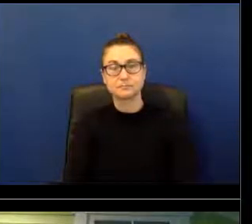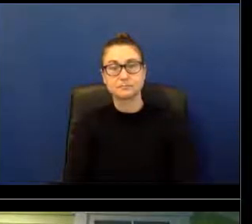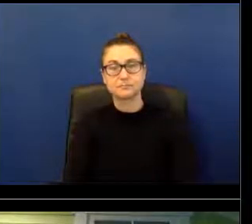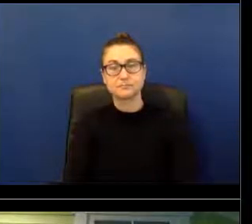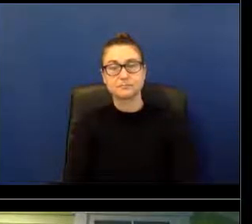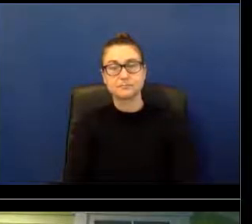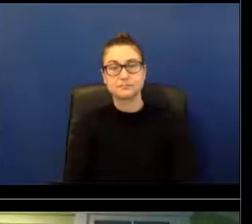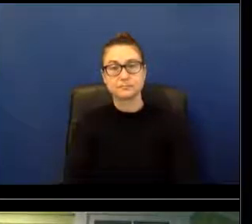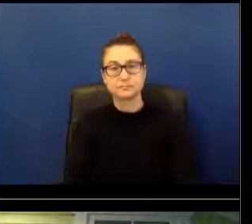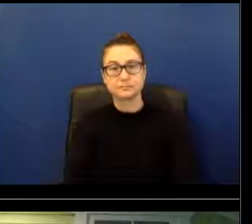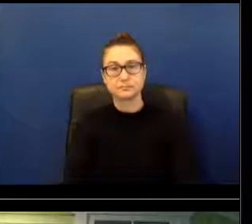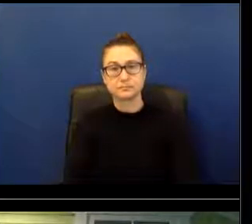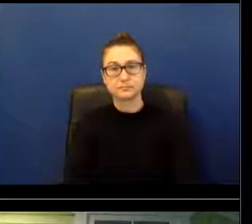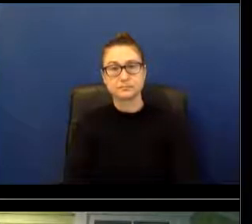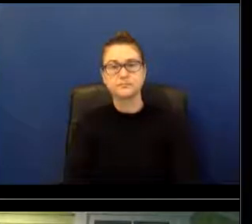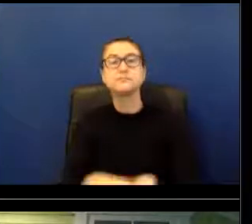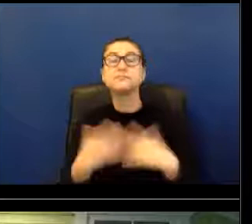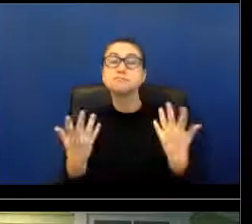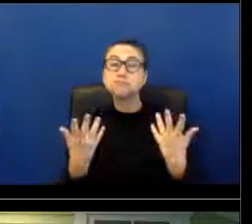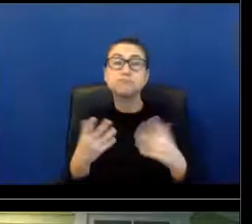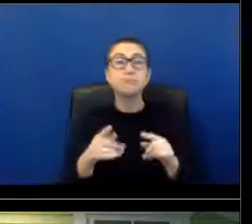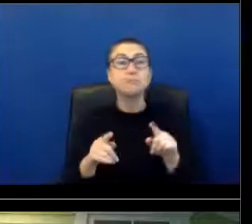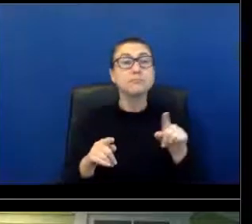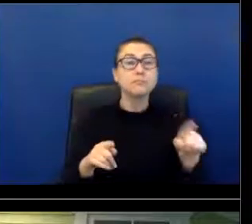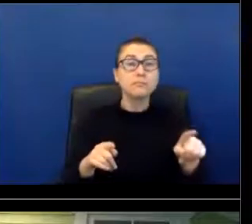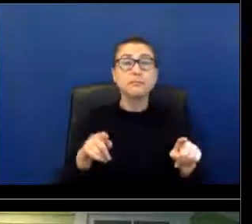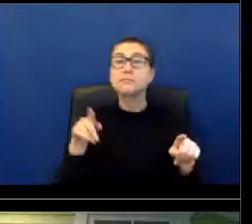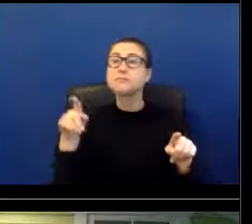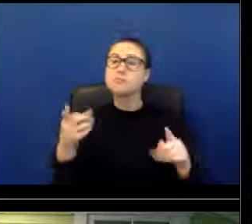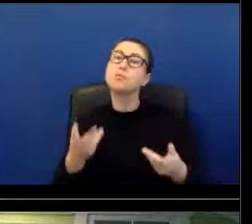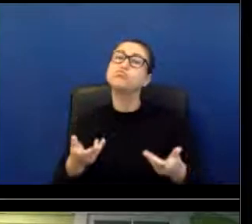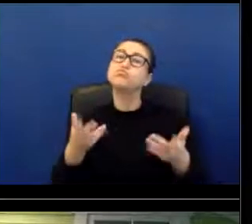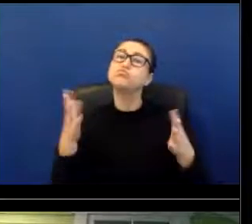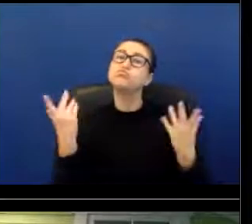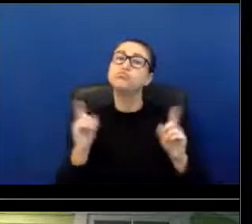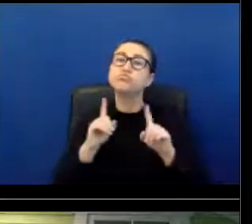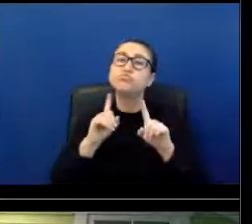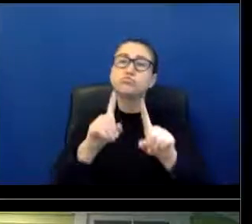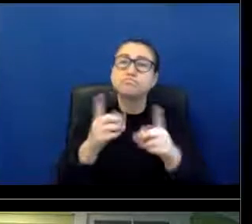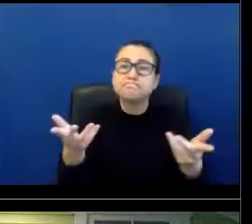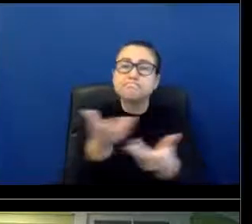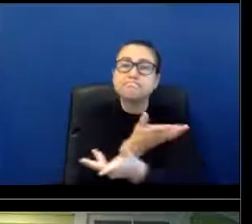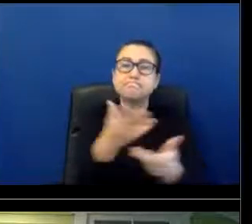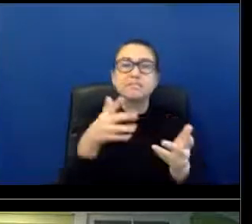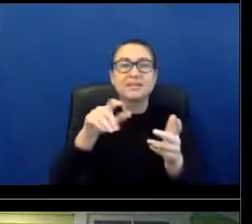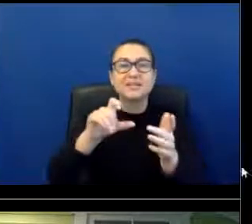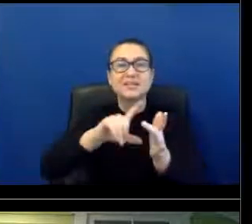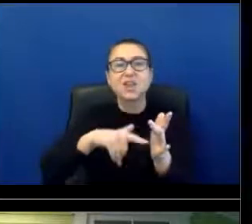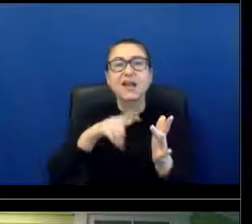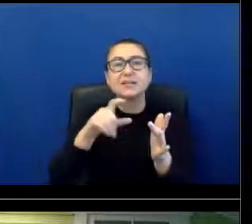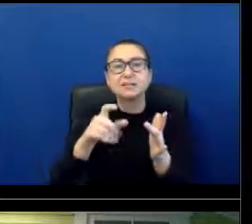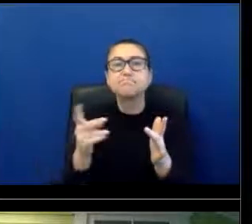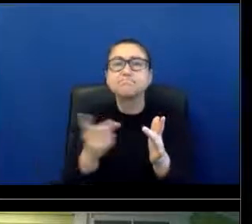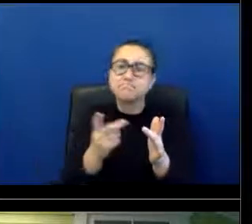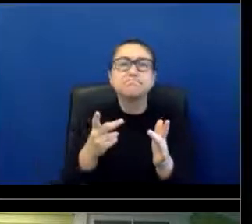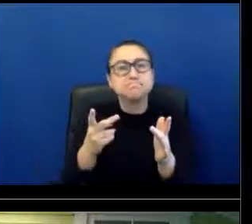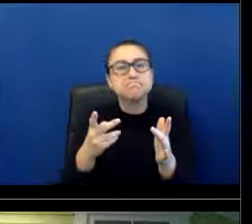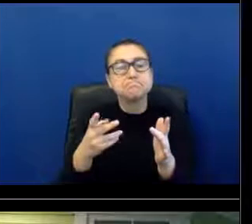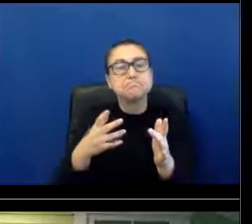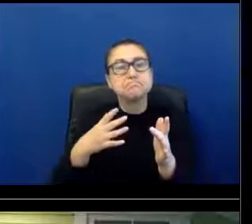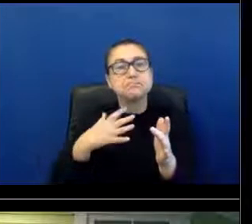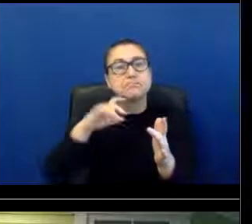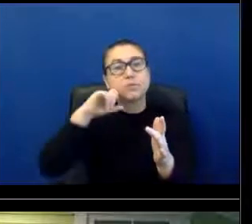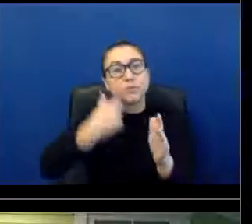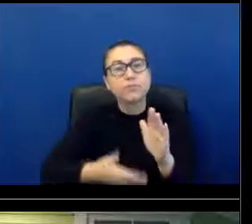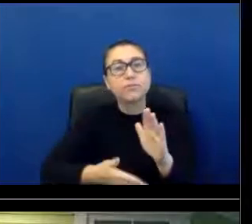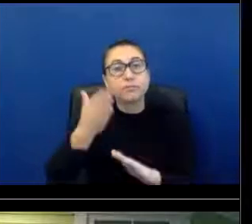So Frank and Lynn agree to go to mediation through the Community Justice Centre. But now